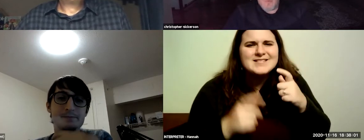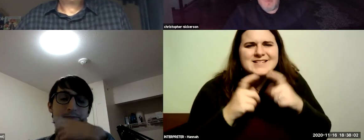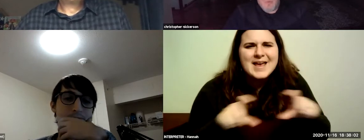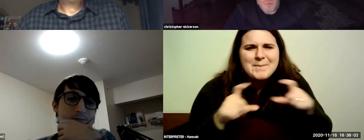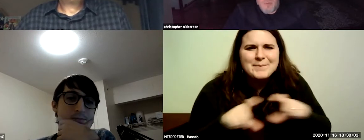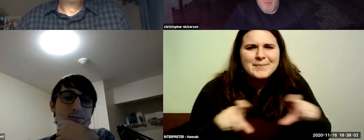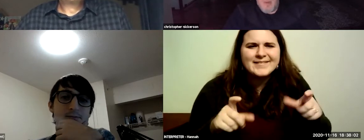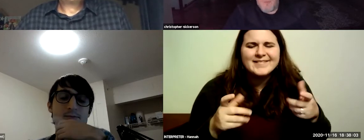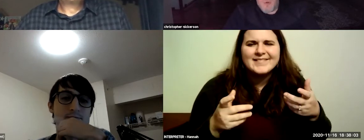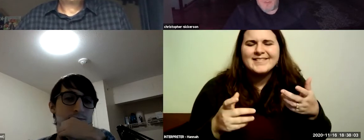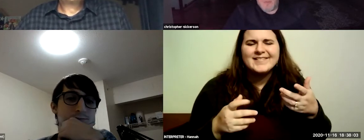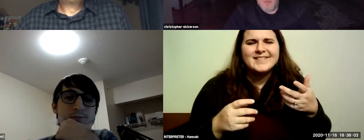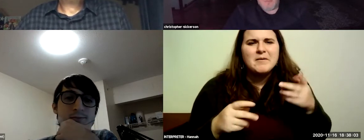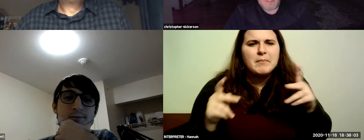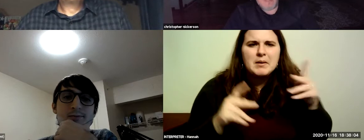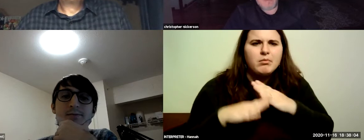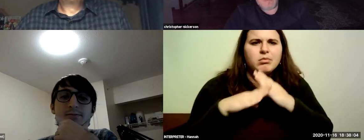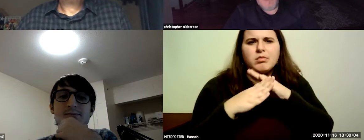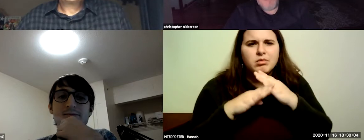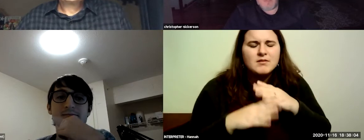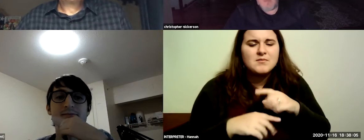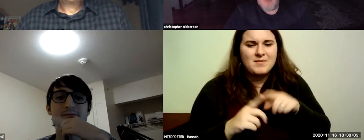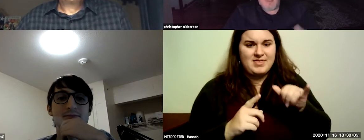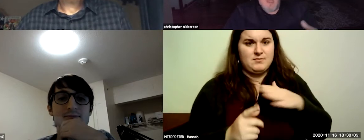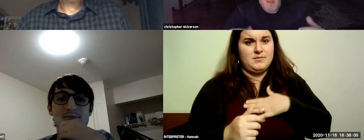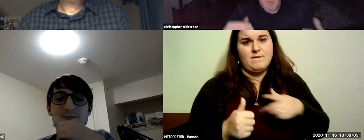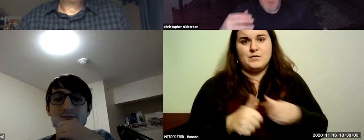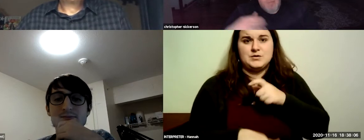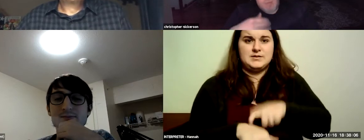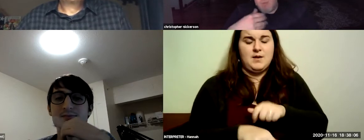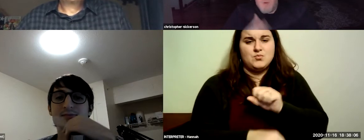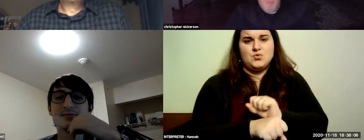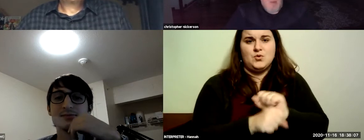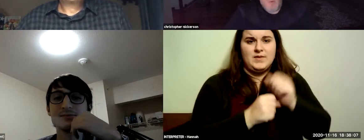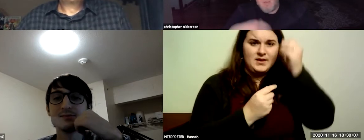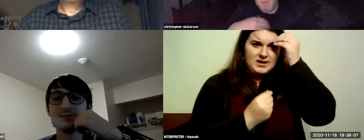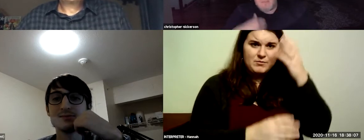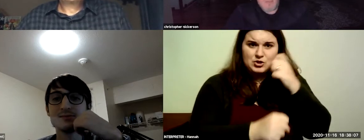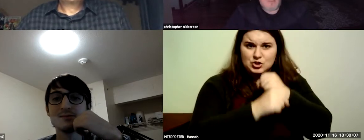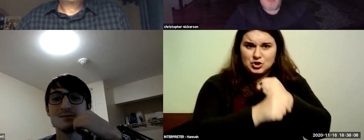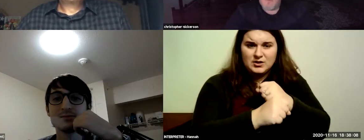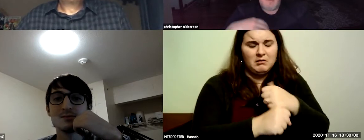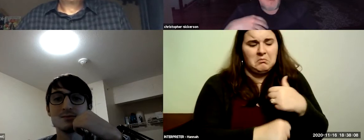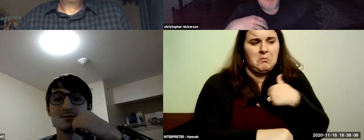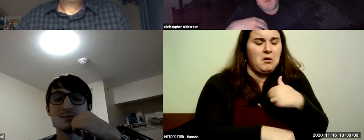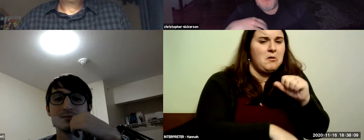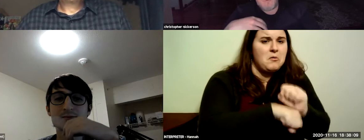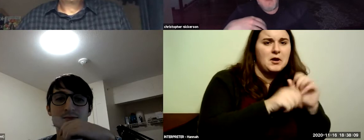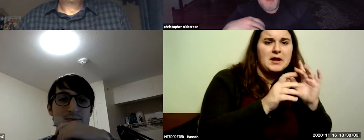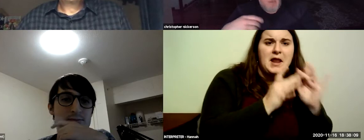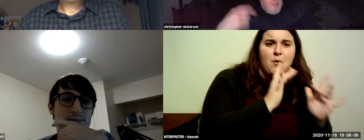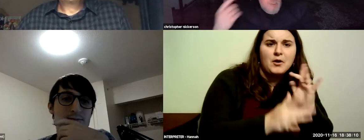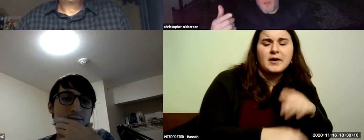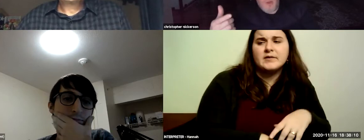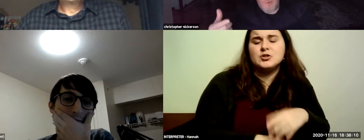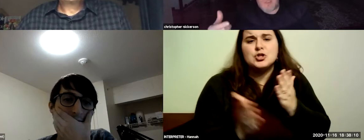know, those were really my first, you know, dealings in InfoSec because I was doing everything from networking to server level stuff to,